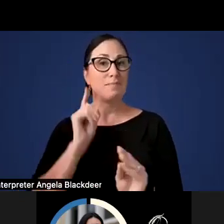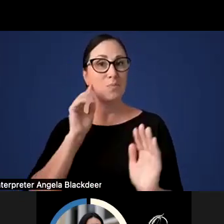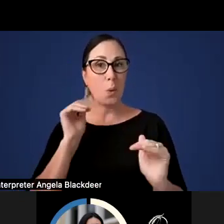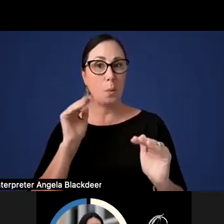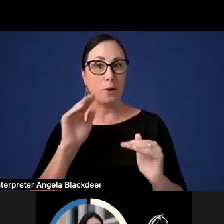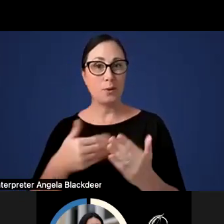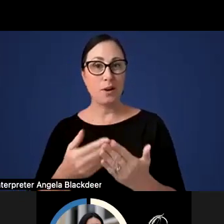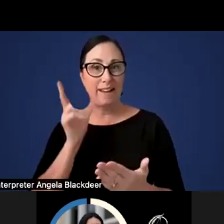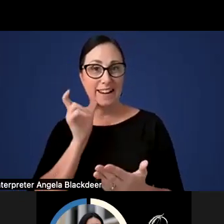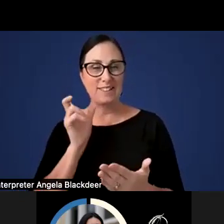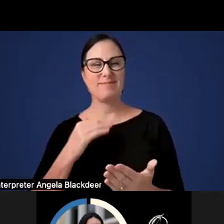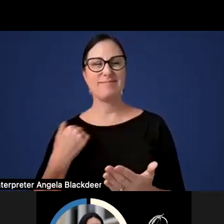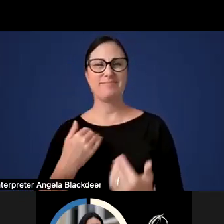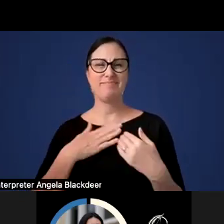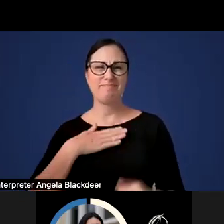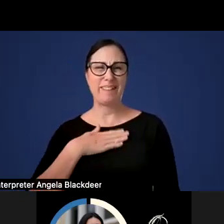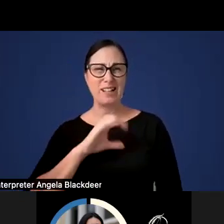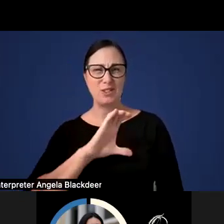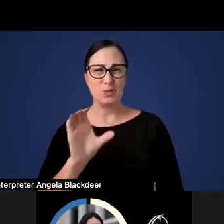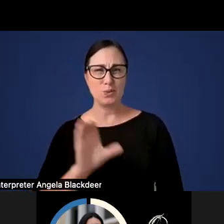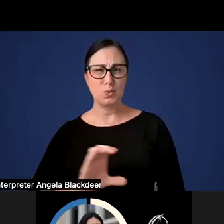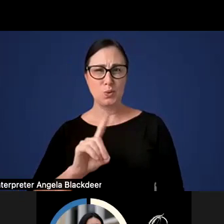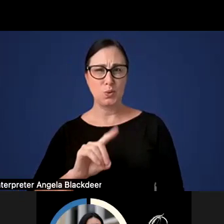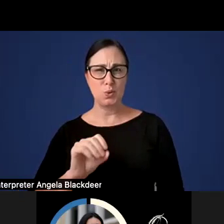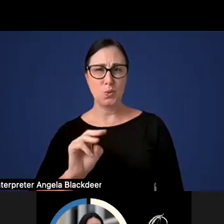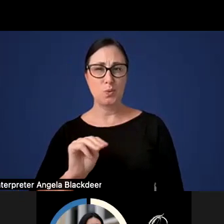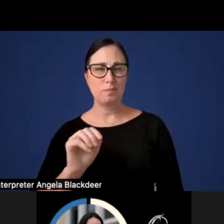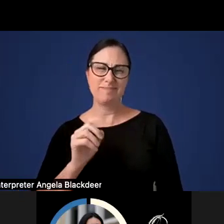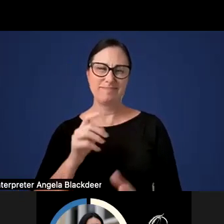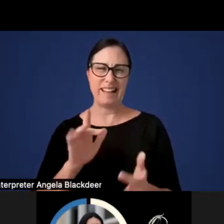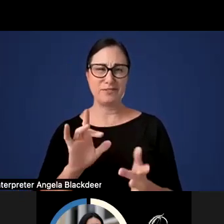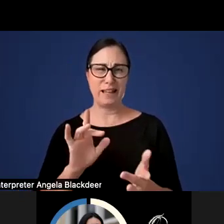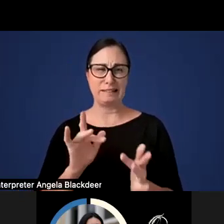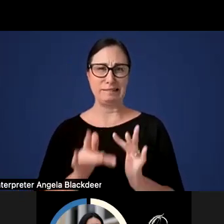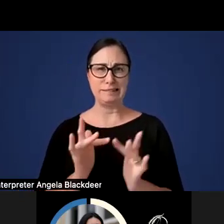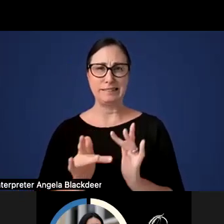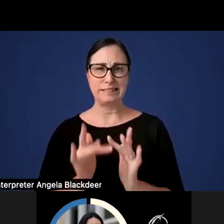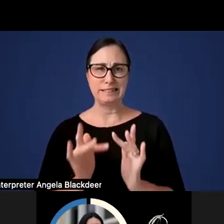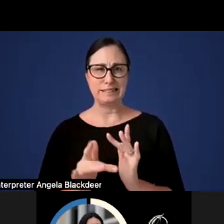being slightly glitchy today, so thank you for your patience.